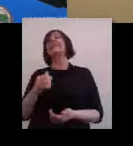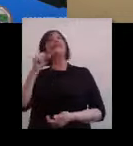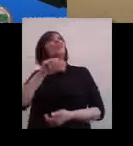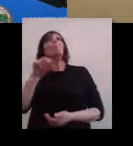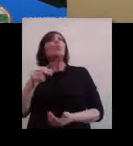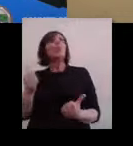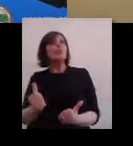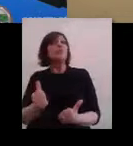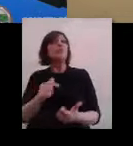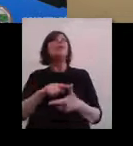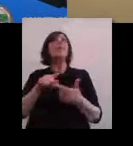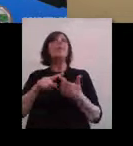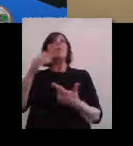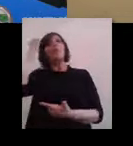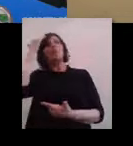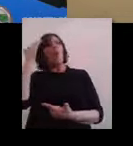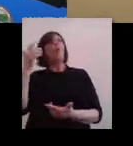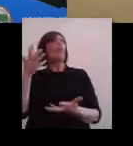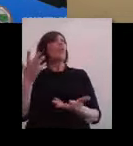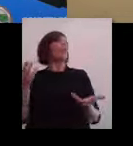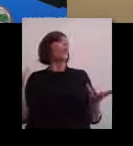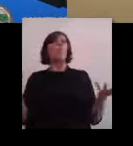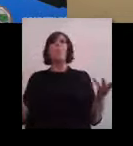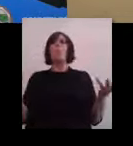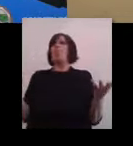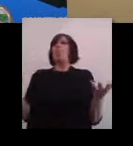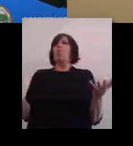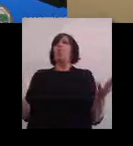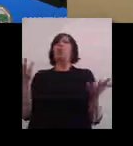much better idea of what we have to determine in the future.